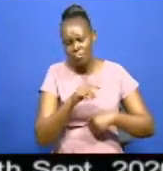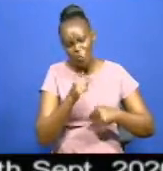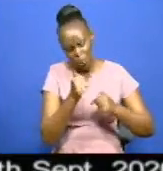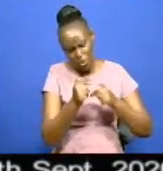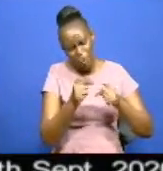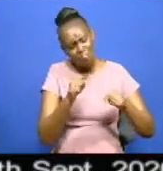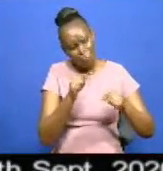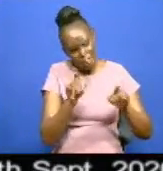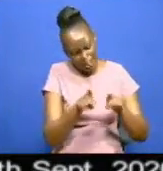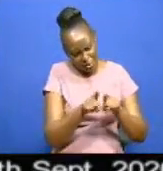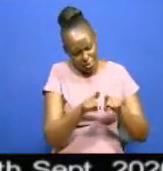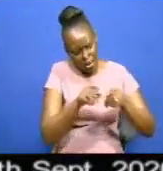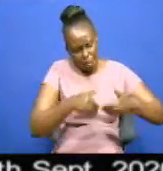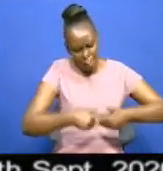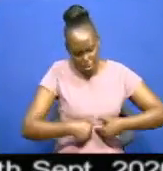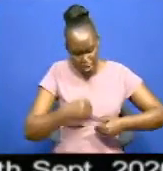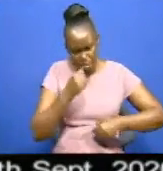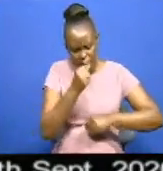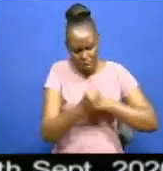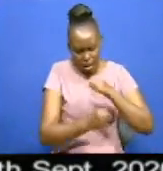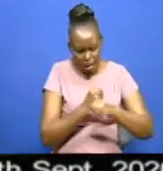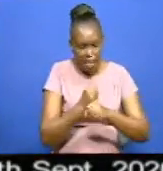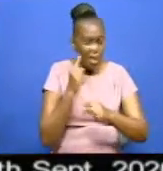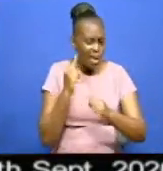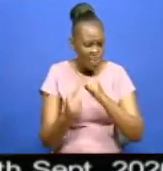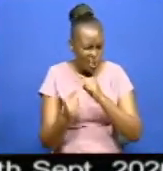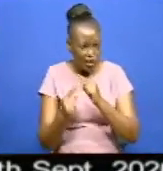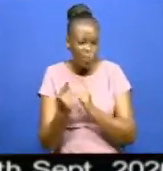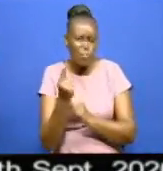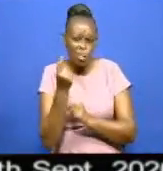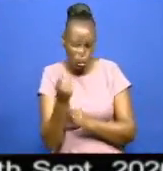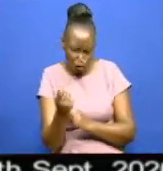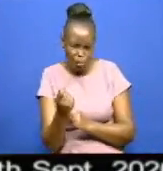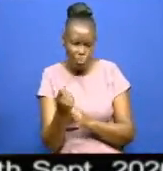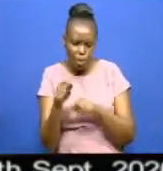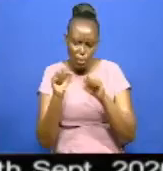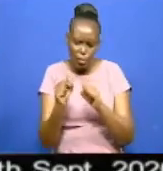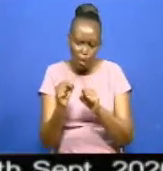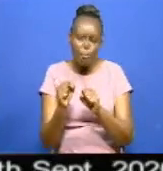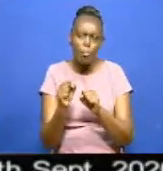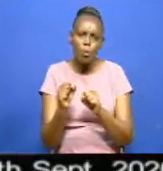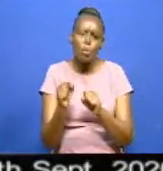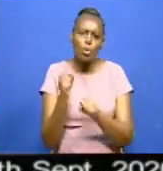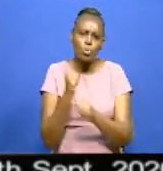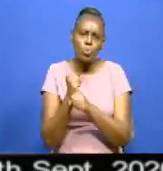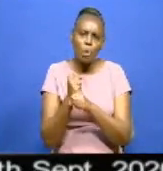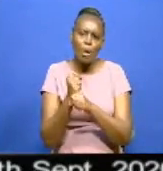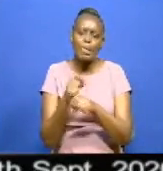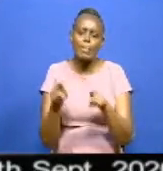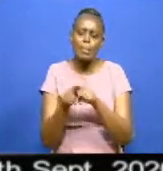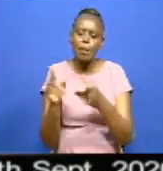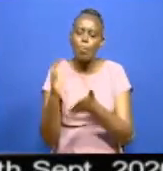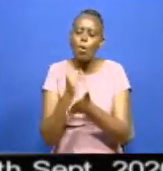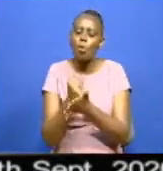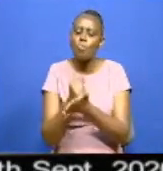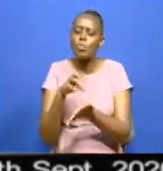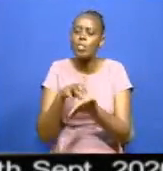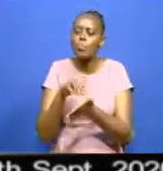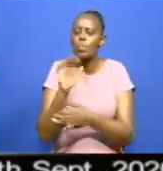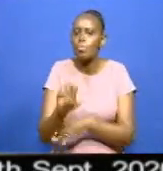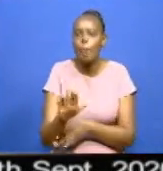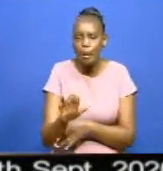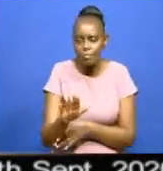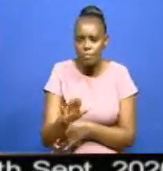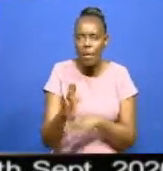young, and the years of experience are too short to be able to handle an office of this nature. So